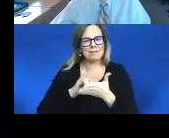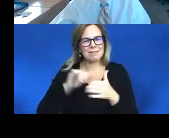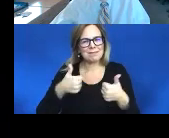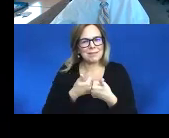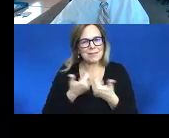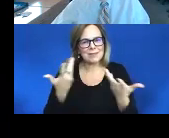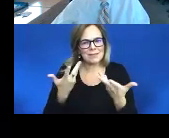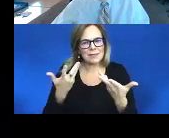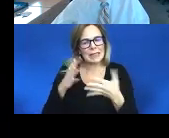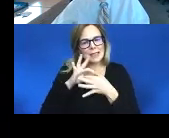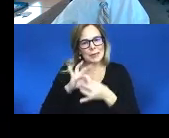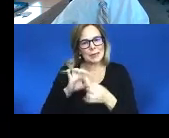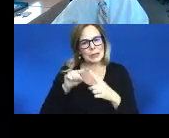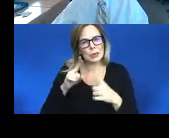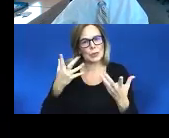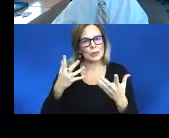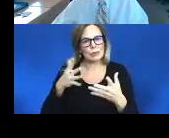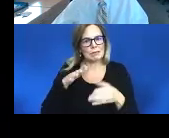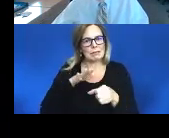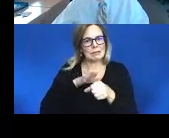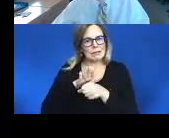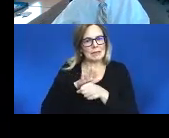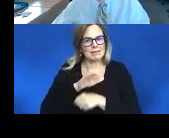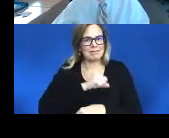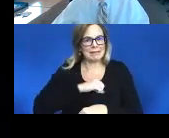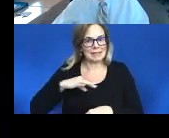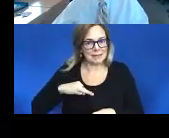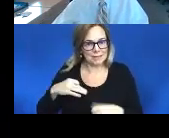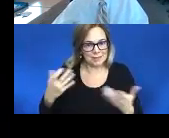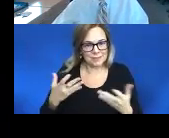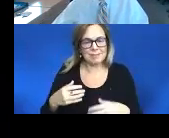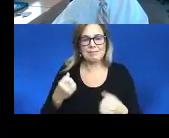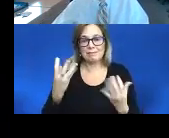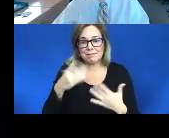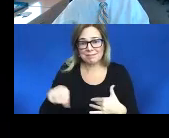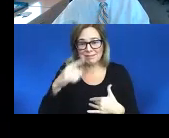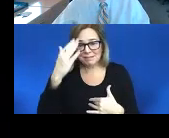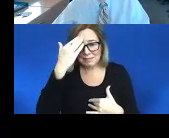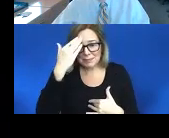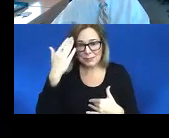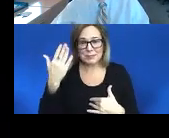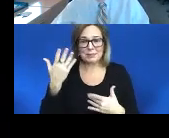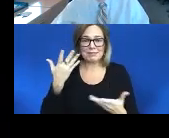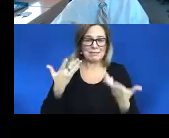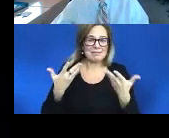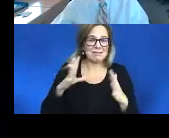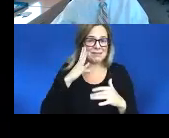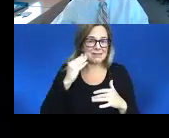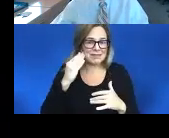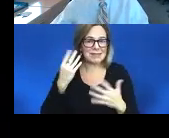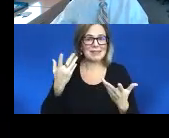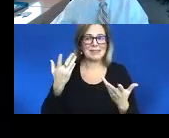staffing. Many of you know of and may be personally experiencing staff shortages and or difficulty with hiring and